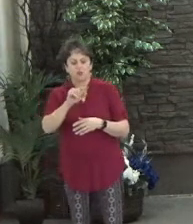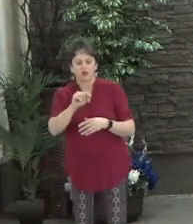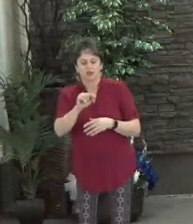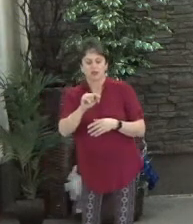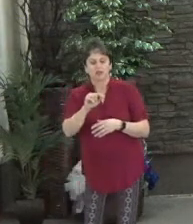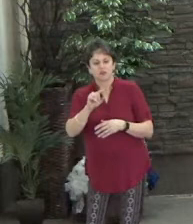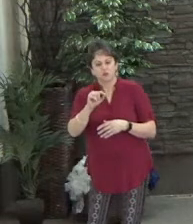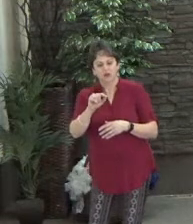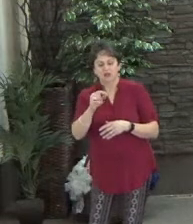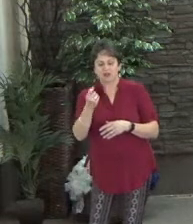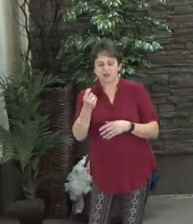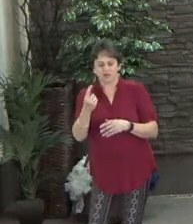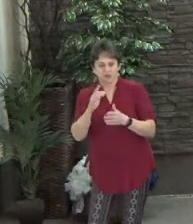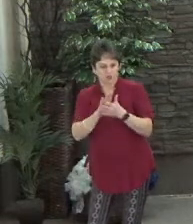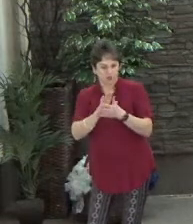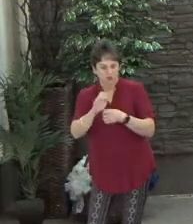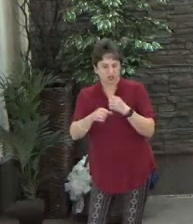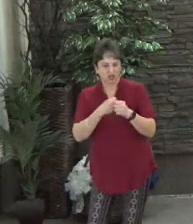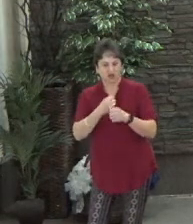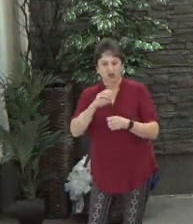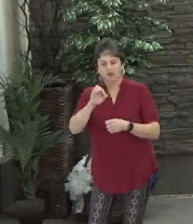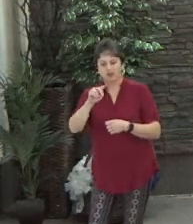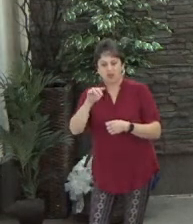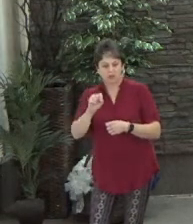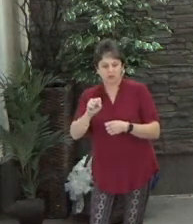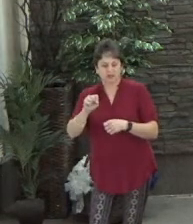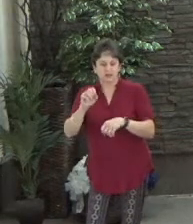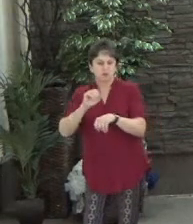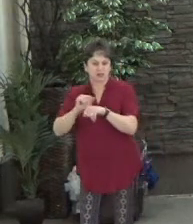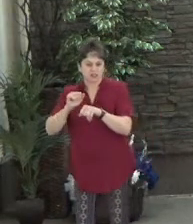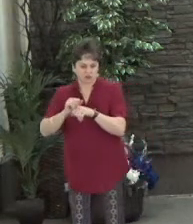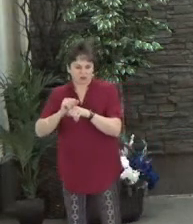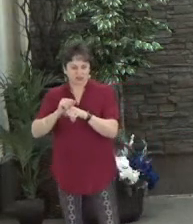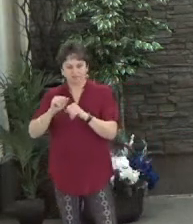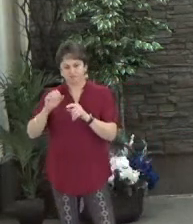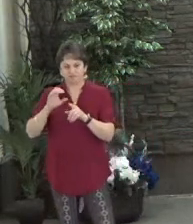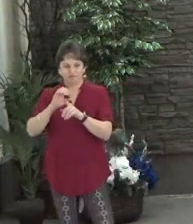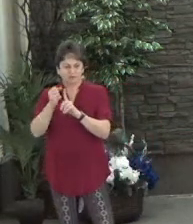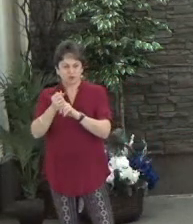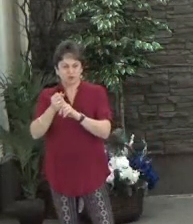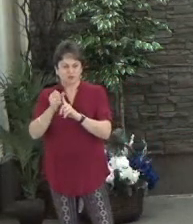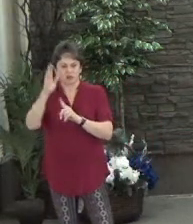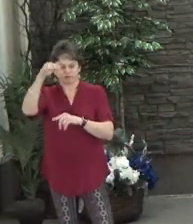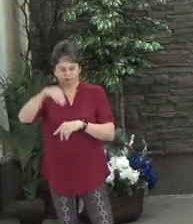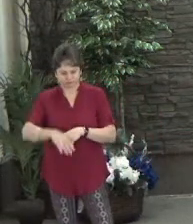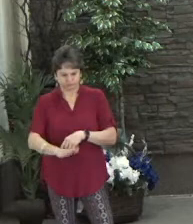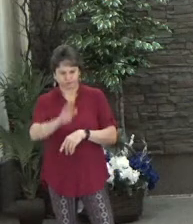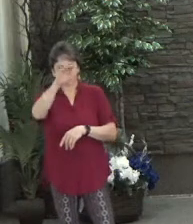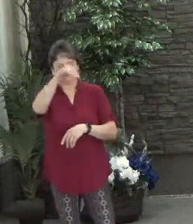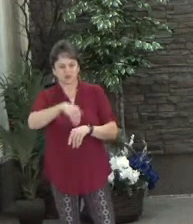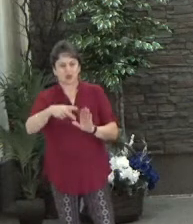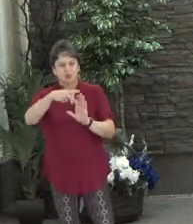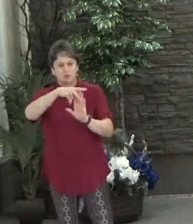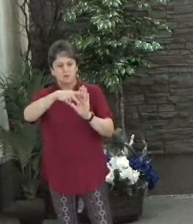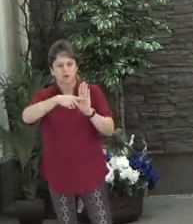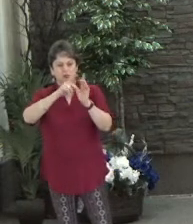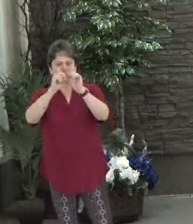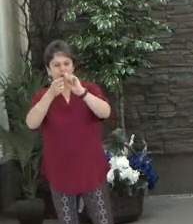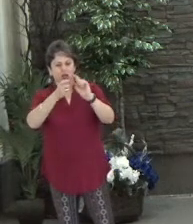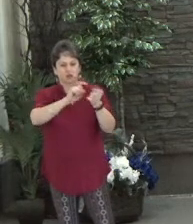the campus ministry status was constantly in flux. She says that the policy kept